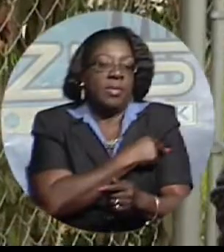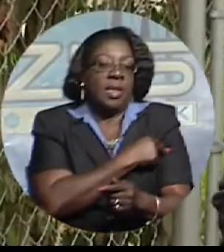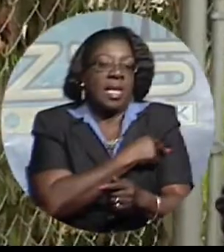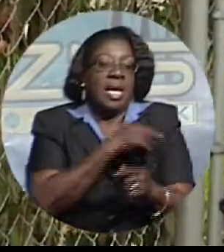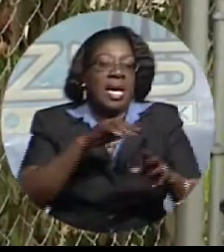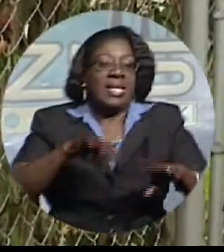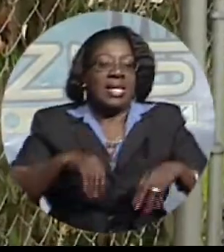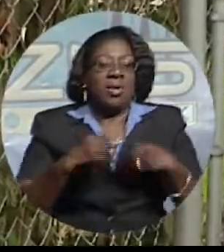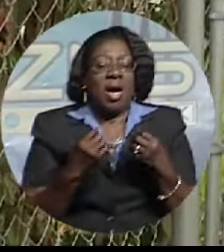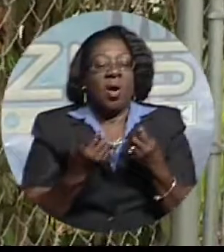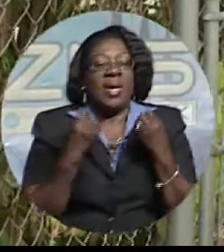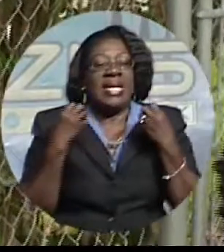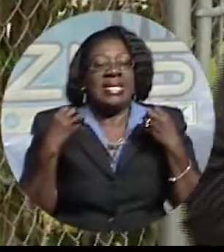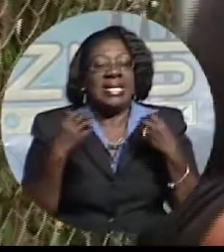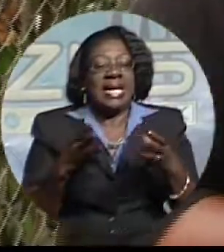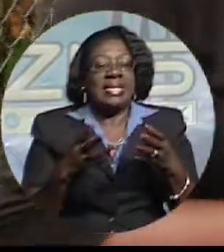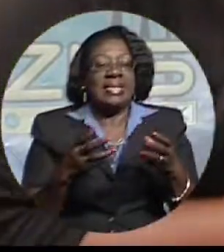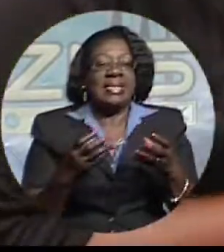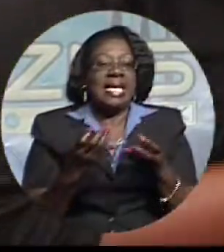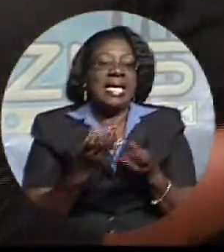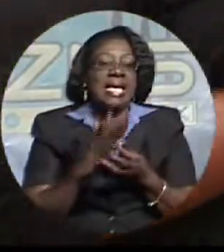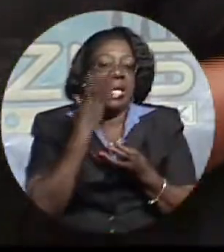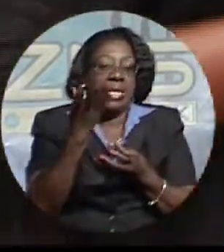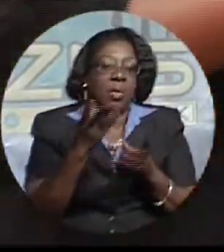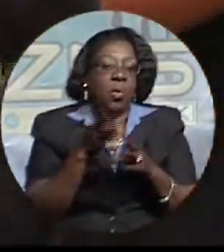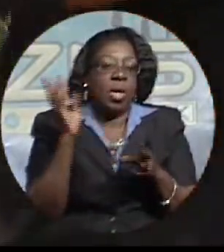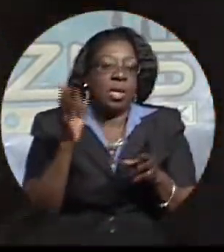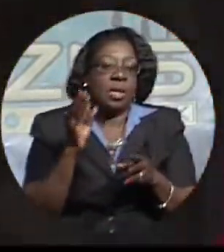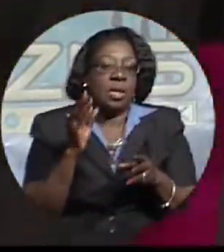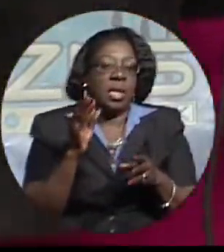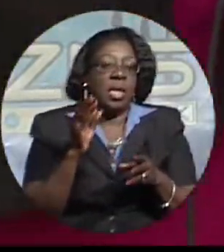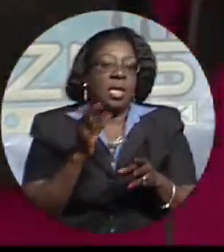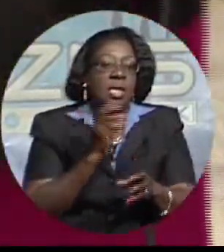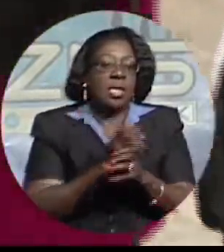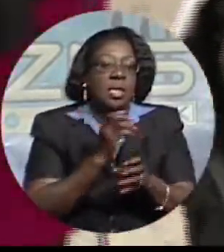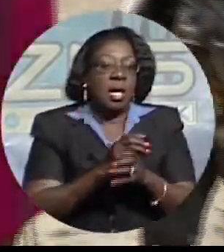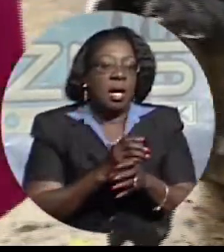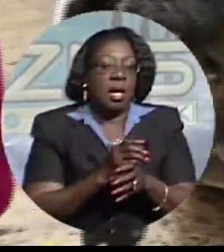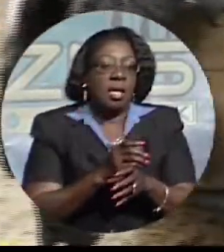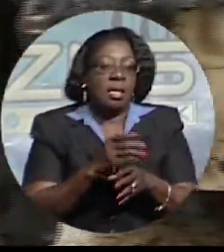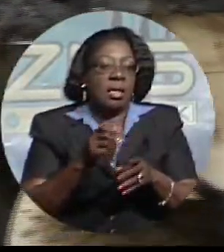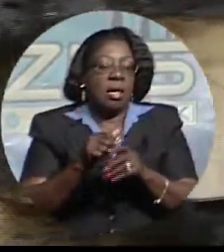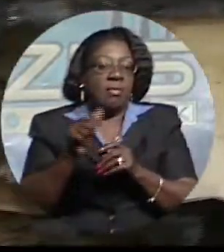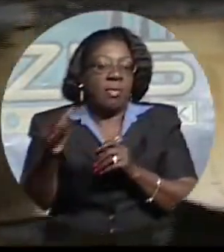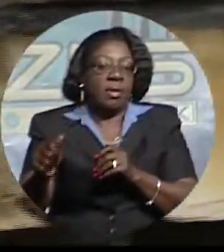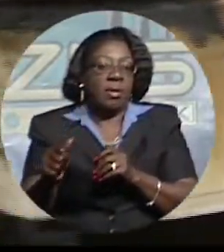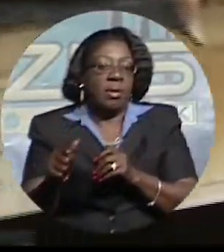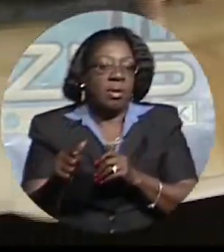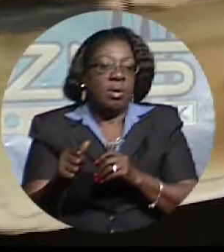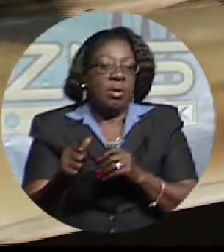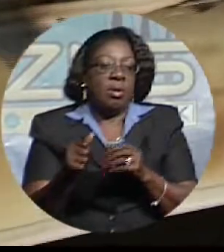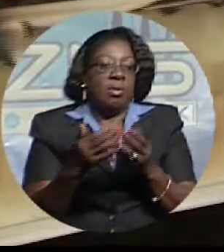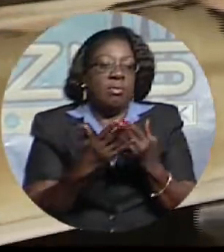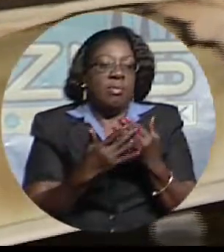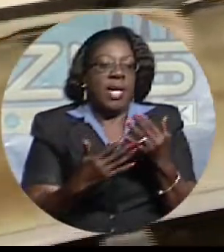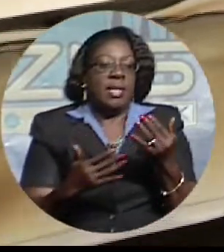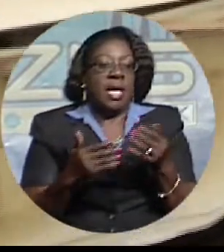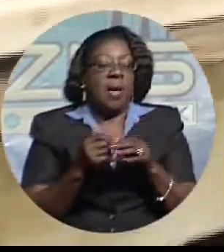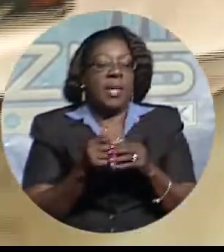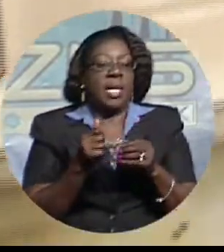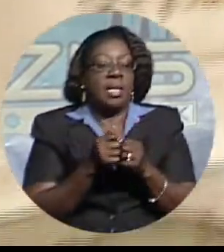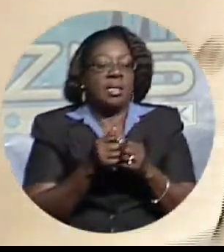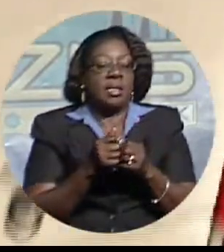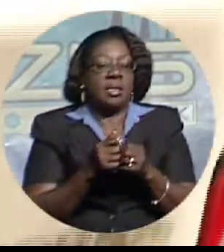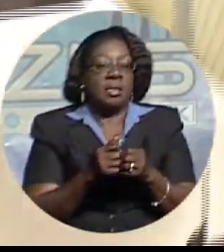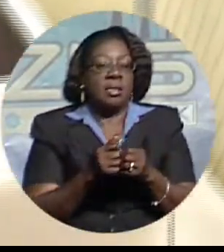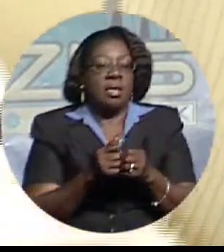how intense the heat from this blaze was, this car, some feet away from the fire, suffering extensive damage. The